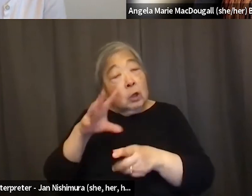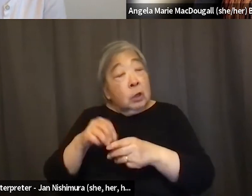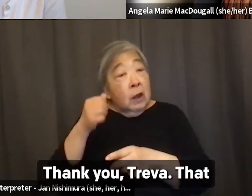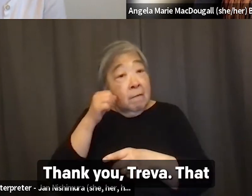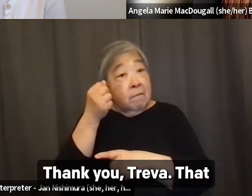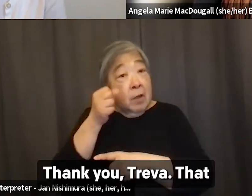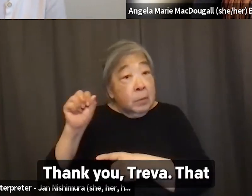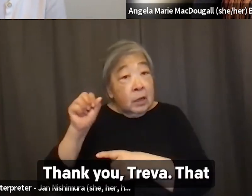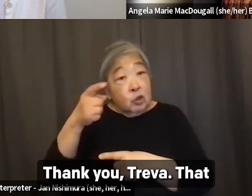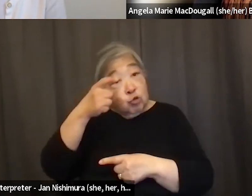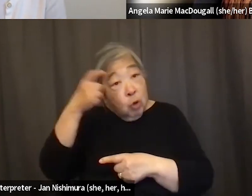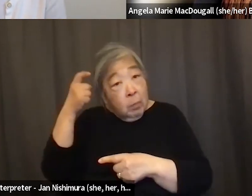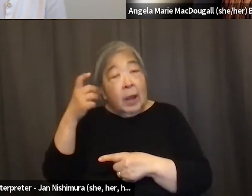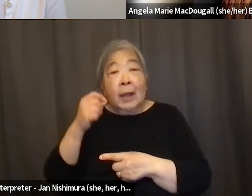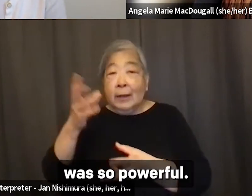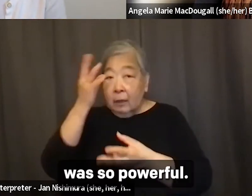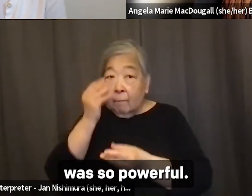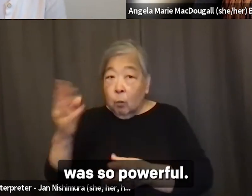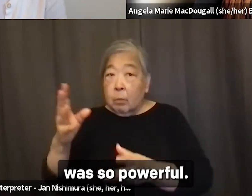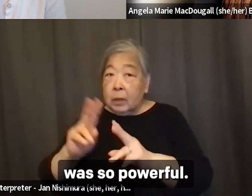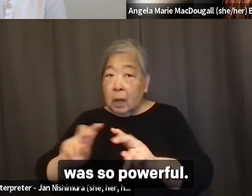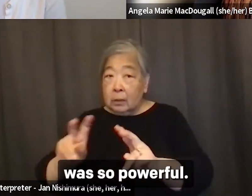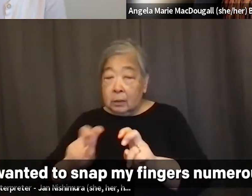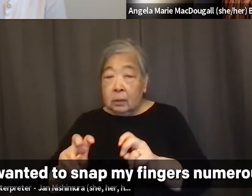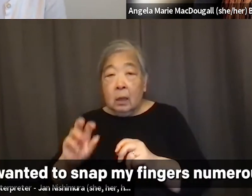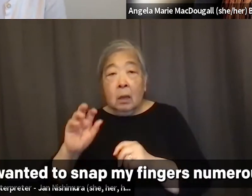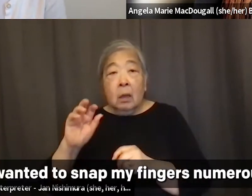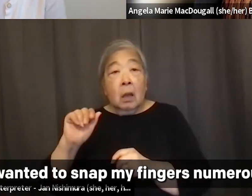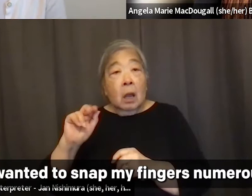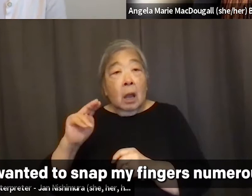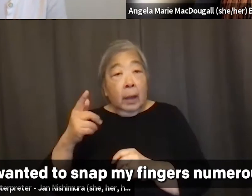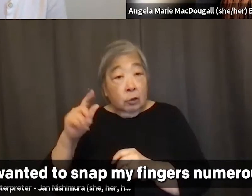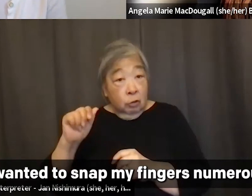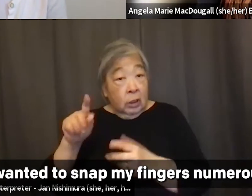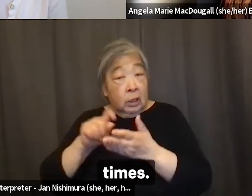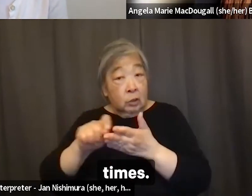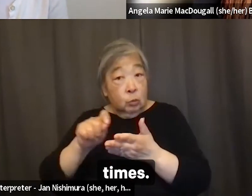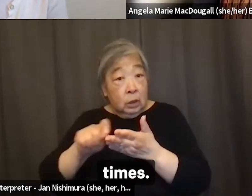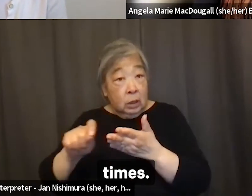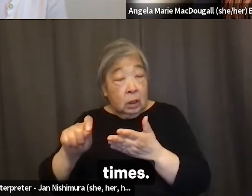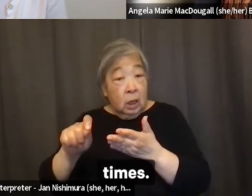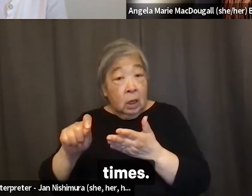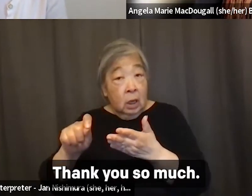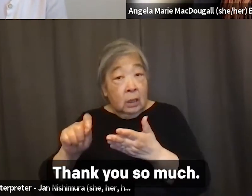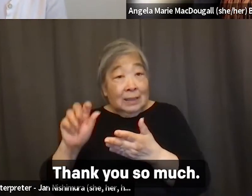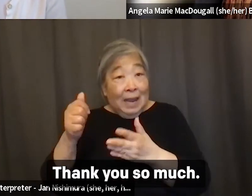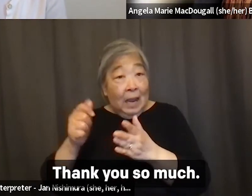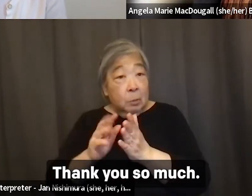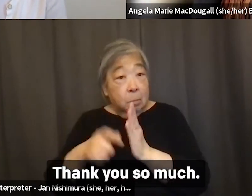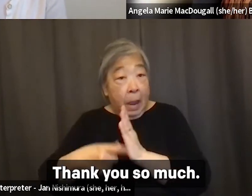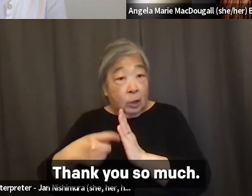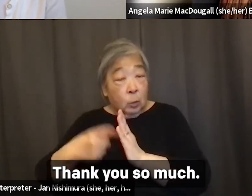Thank you, Treva. That was so powerful. I wanted to snap my fingers numerous times. Thank you so